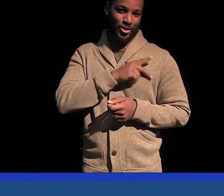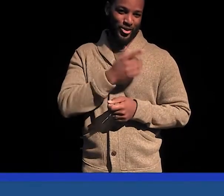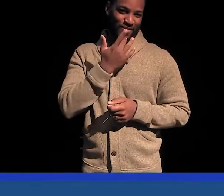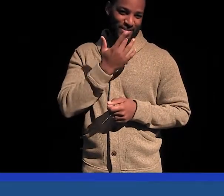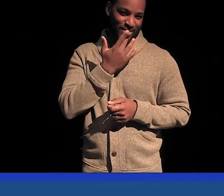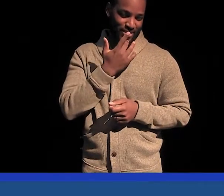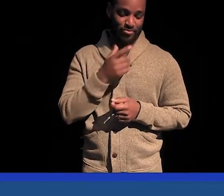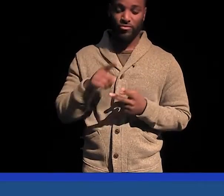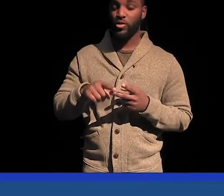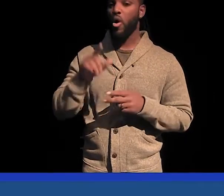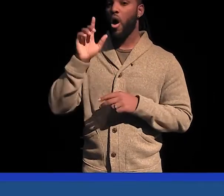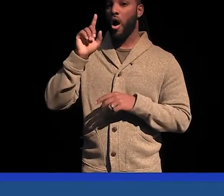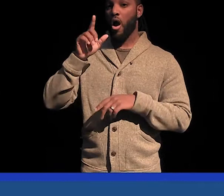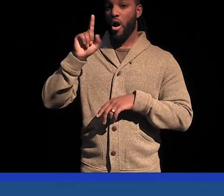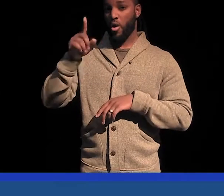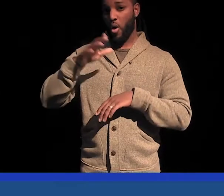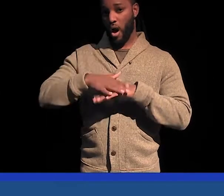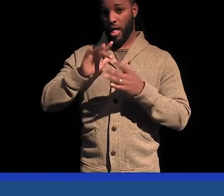You can go online to